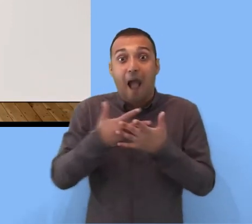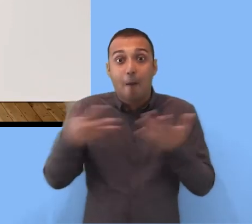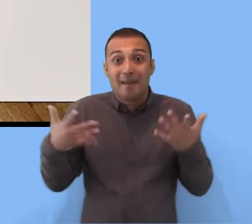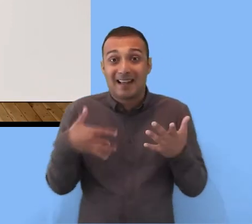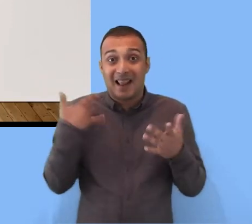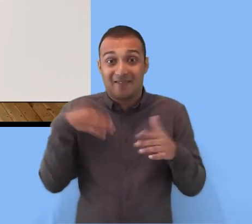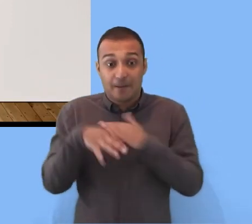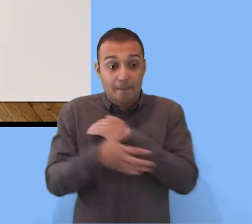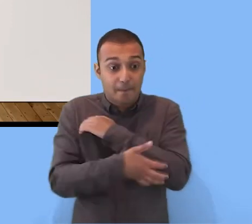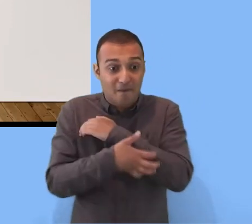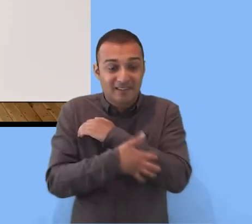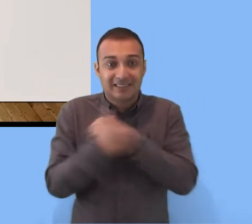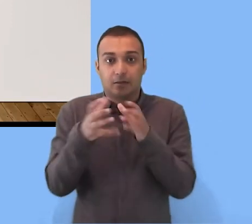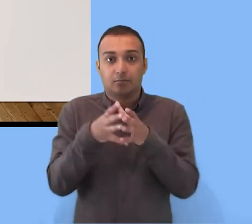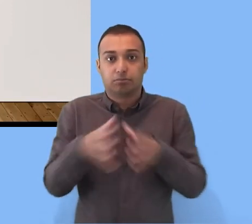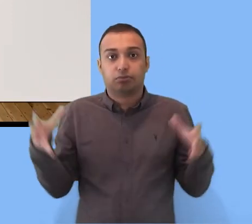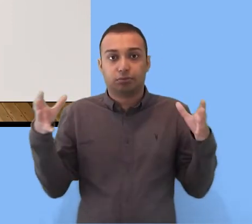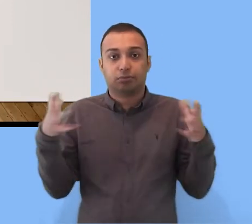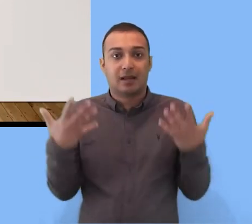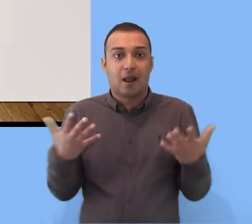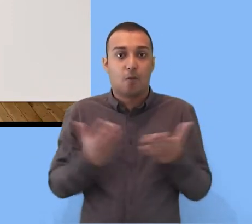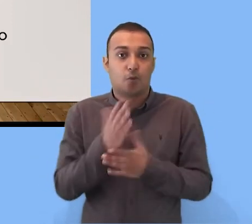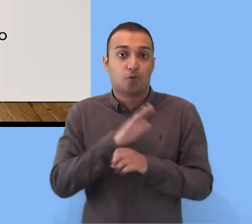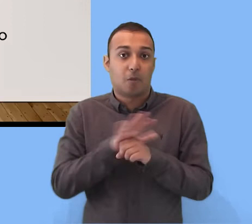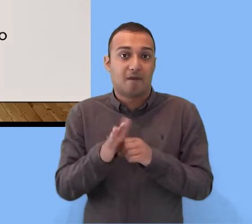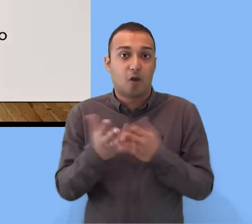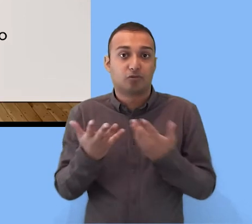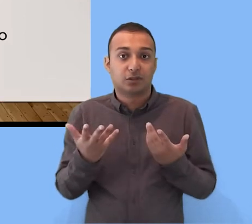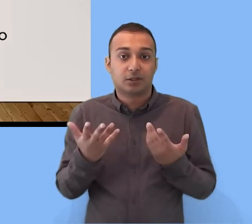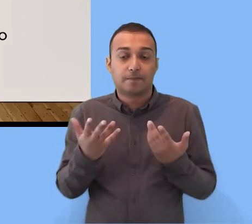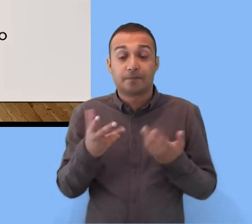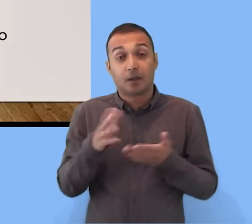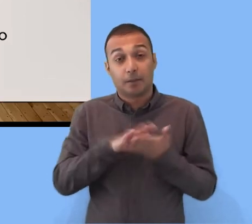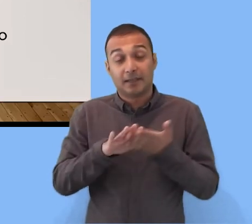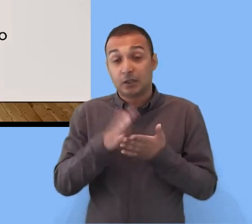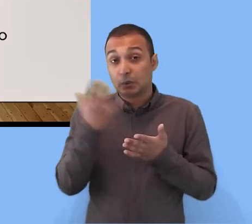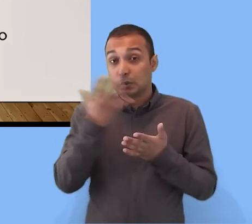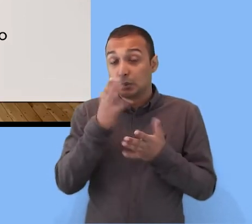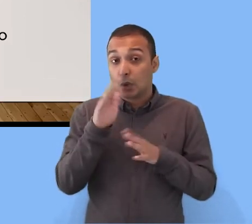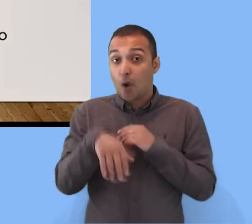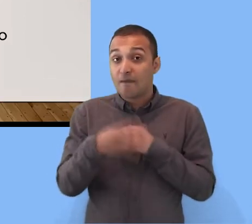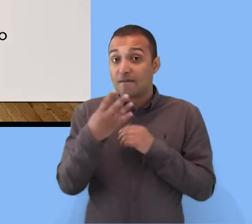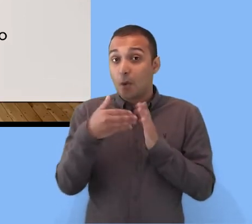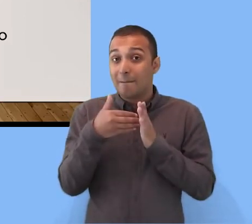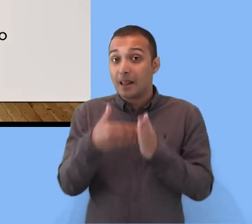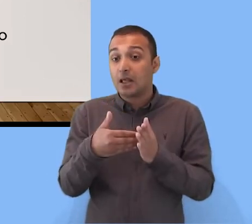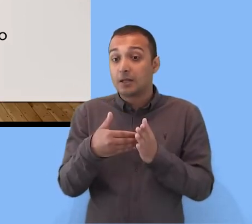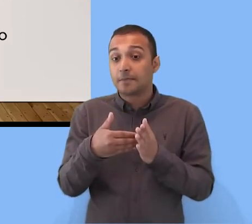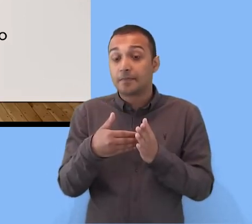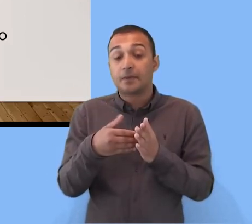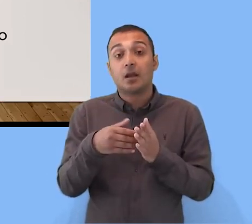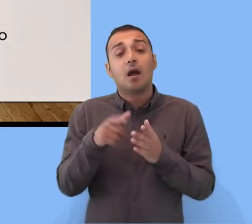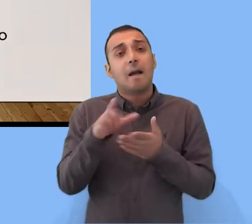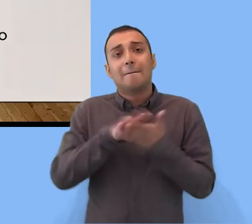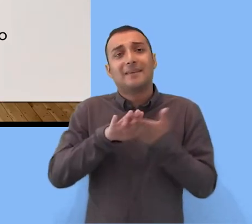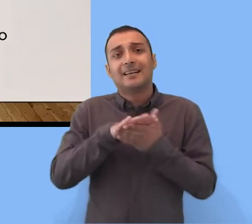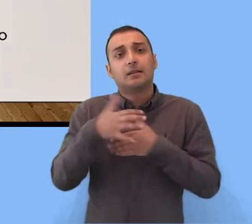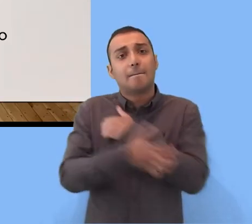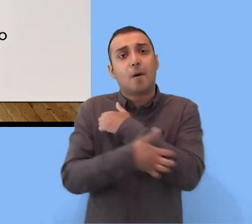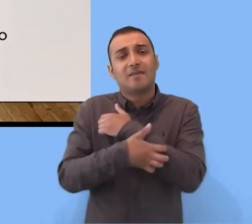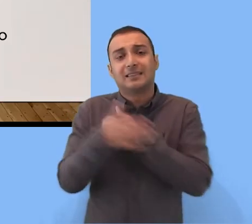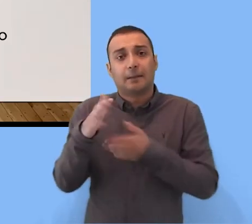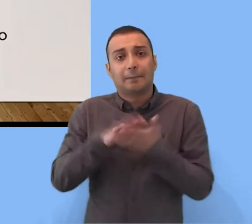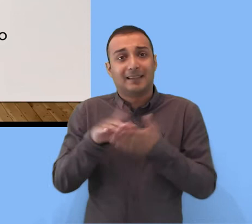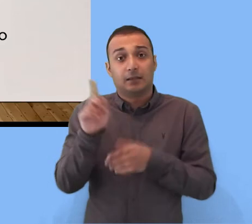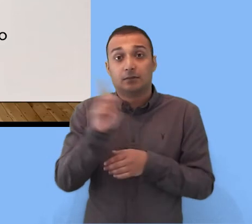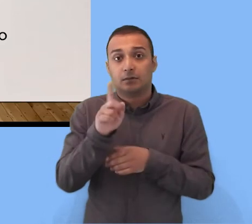third of our kids. So in a classroom of 30 children, 10 of those children may not have had enough to eat. They may not have